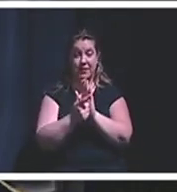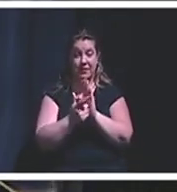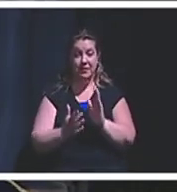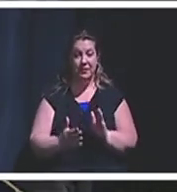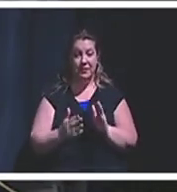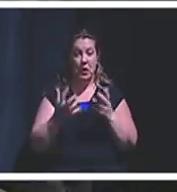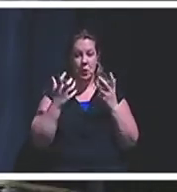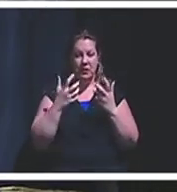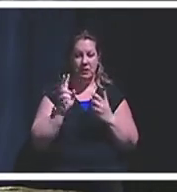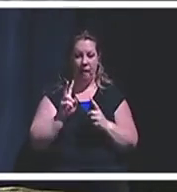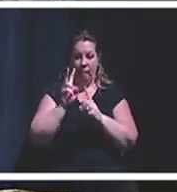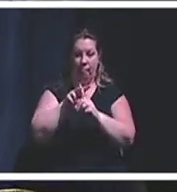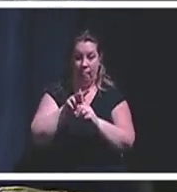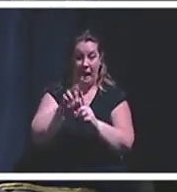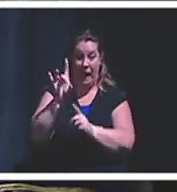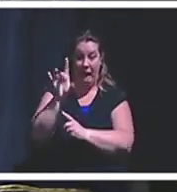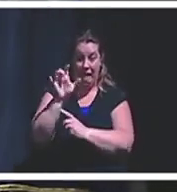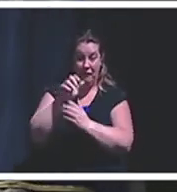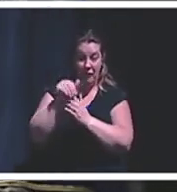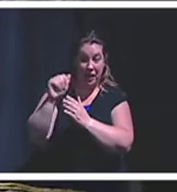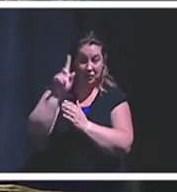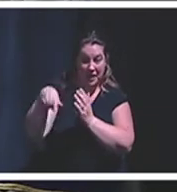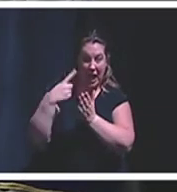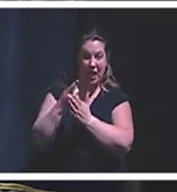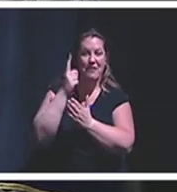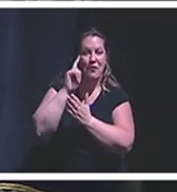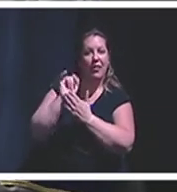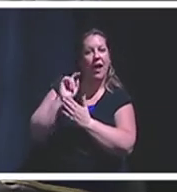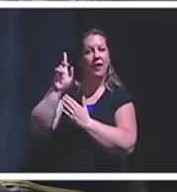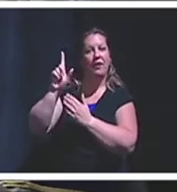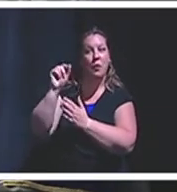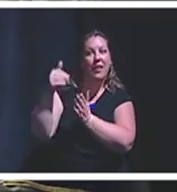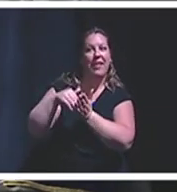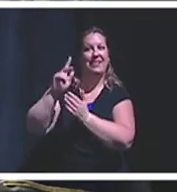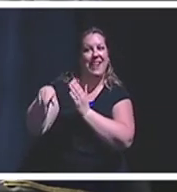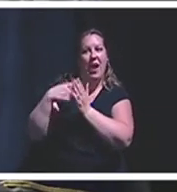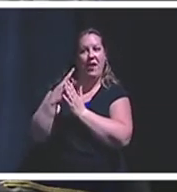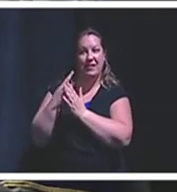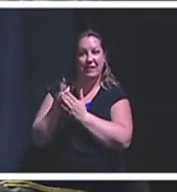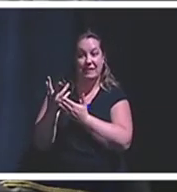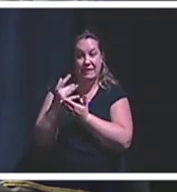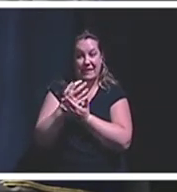to that hourly rate. Right.